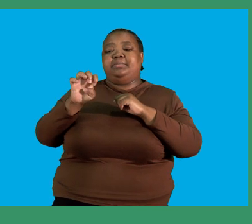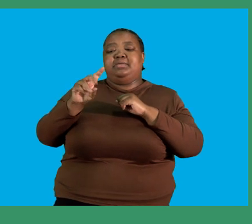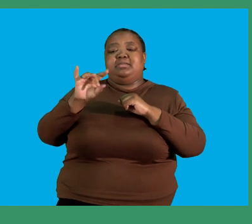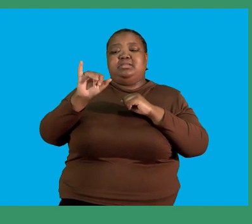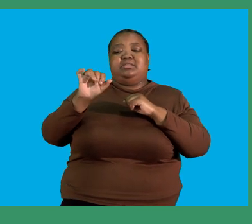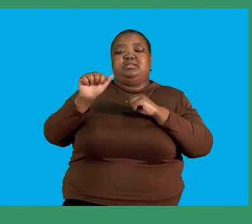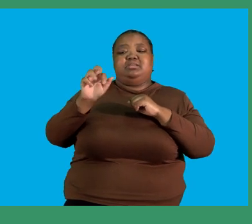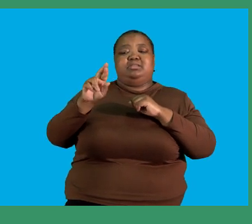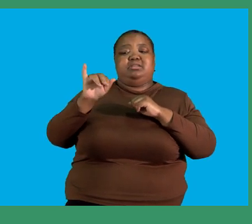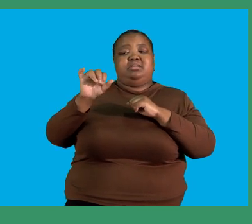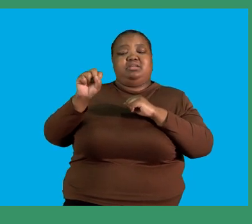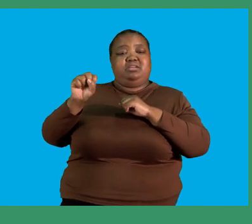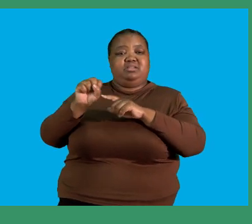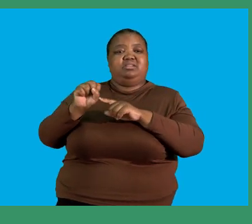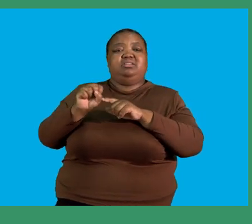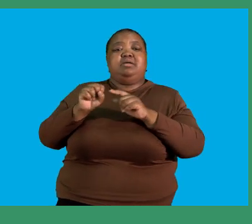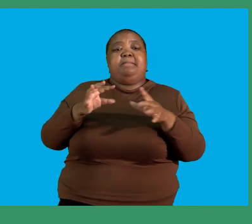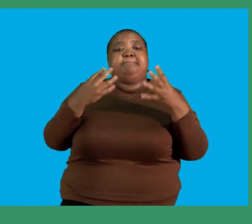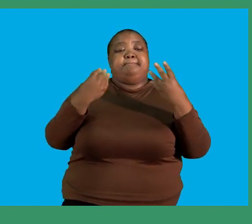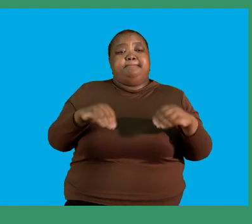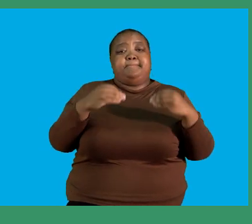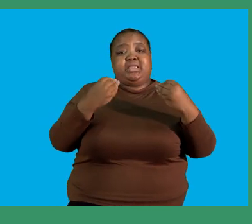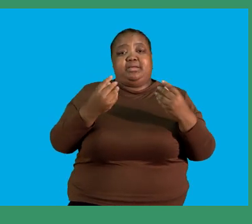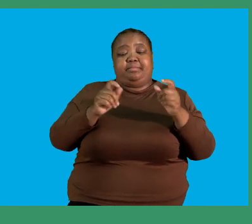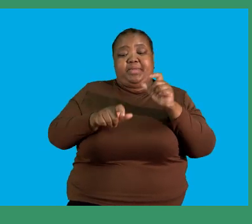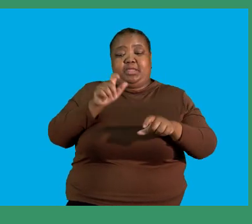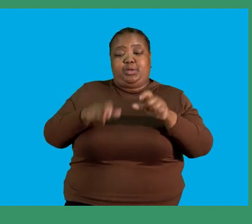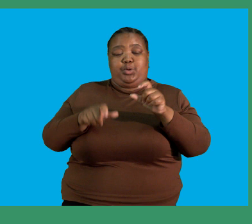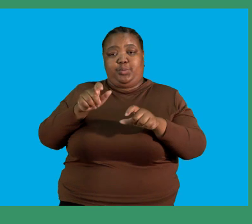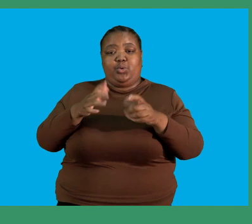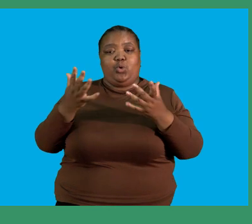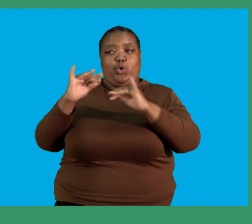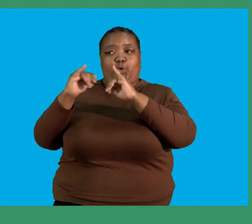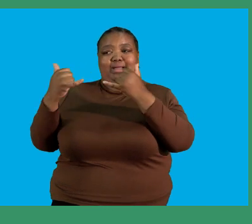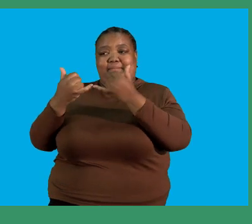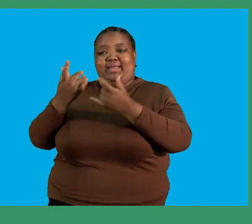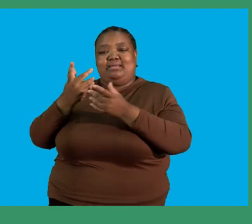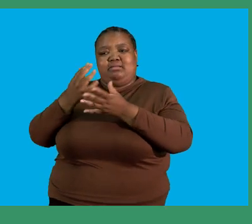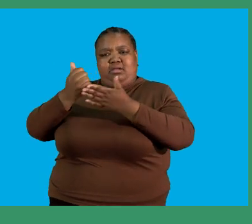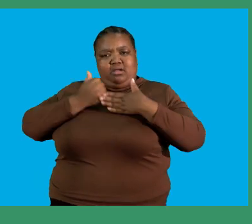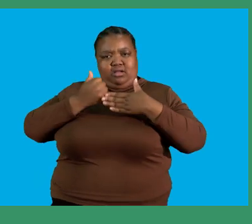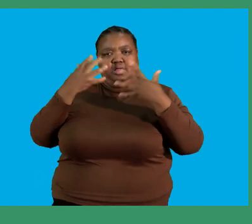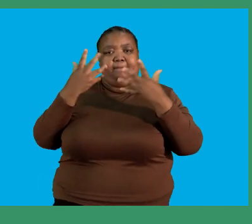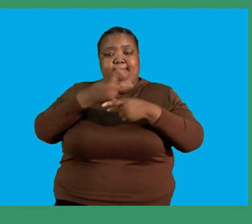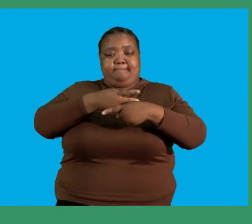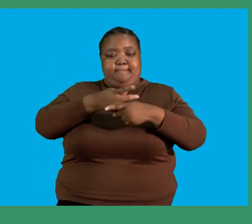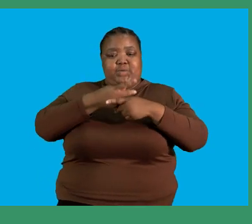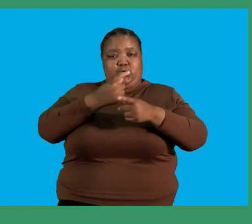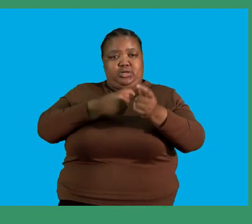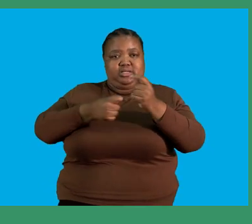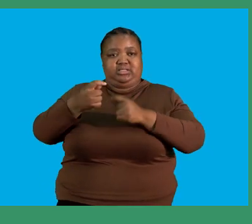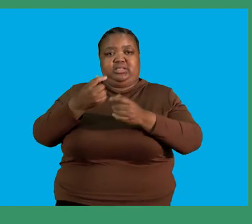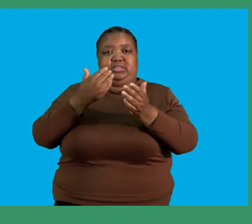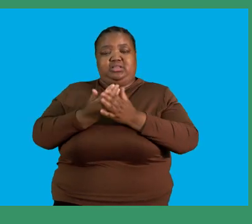intermediaries are either people or companies that help us to sell our product. We then have